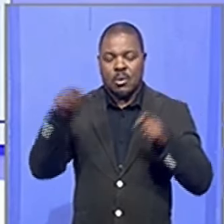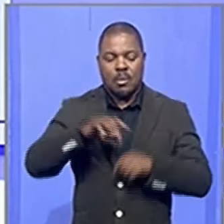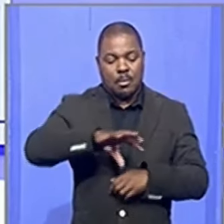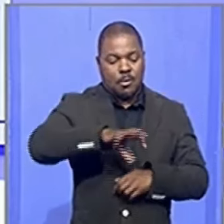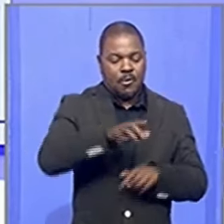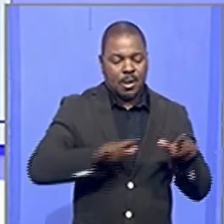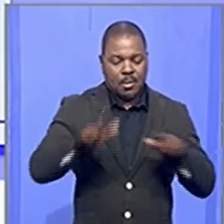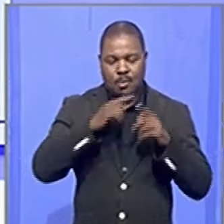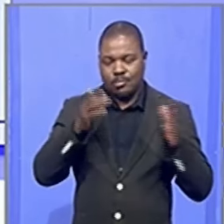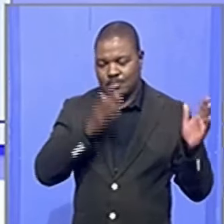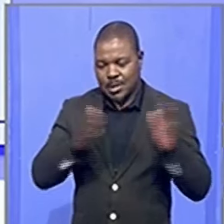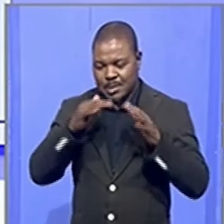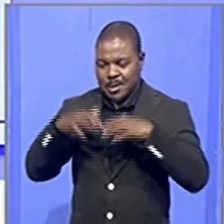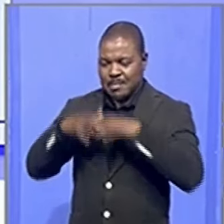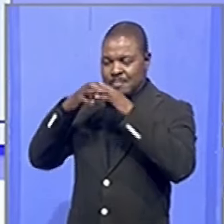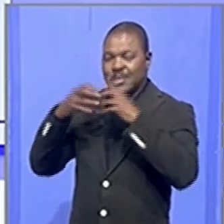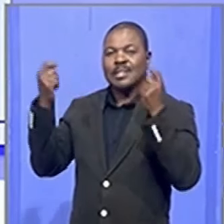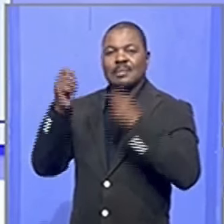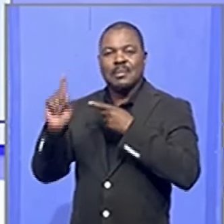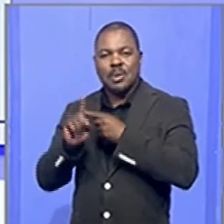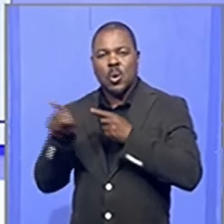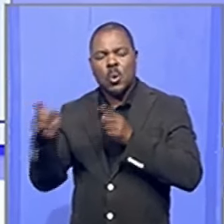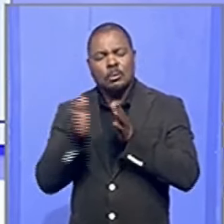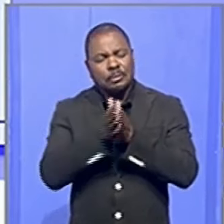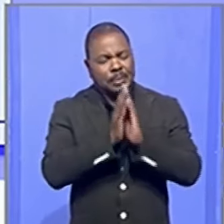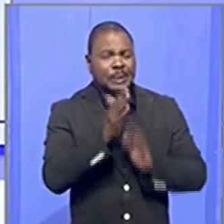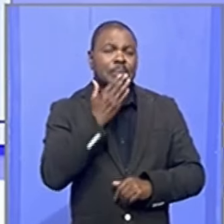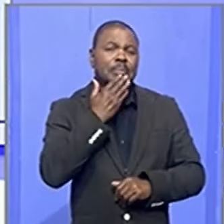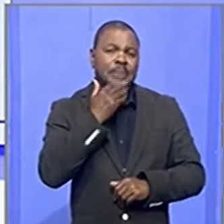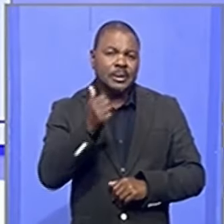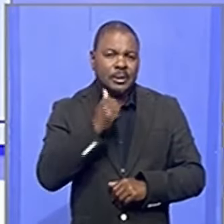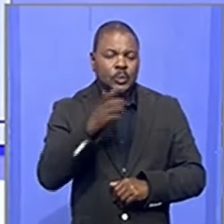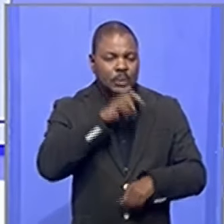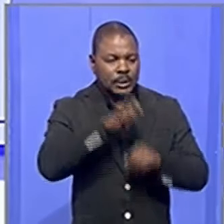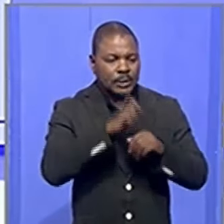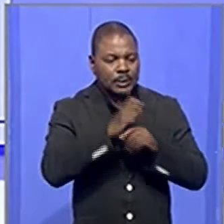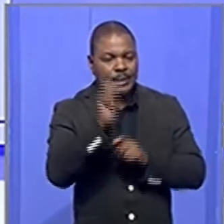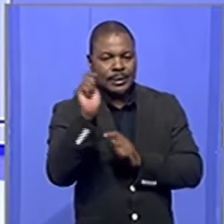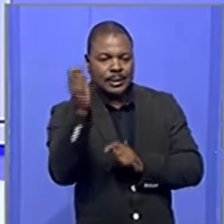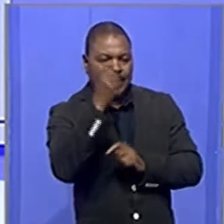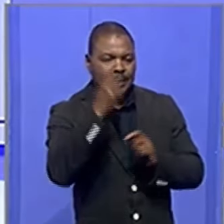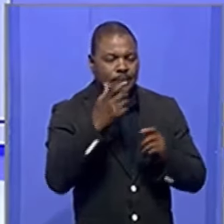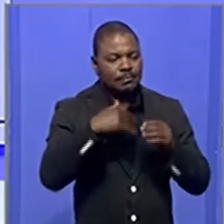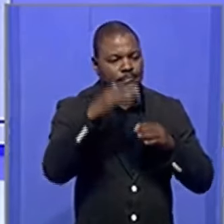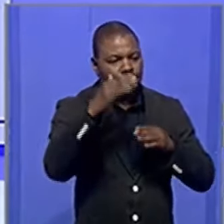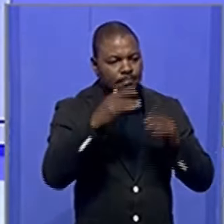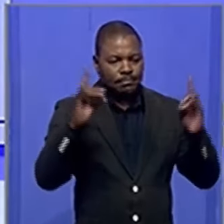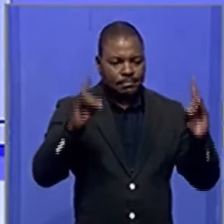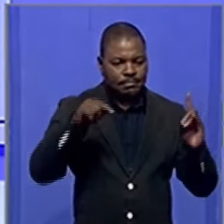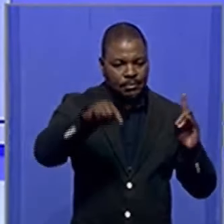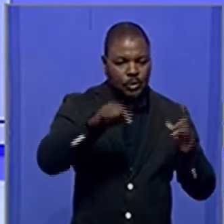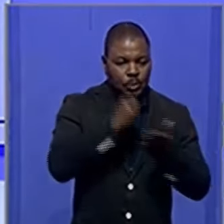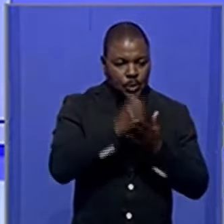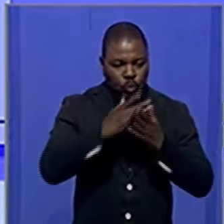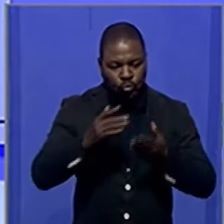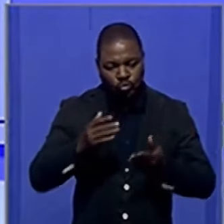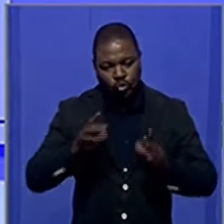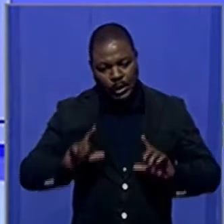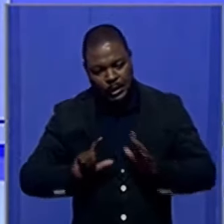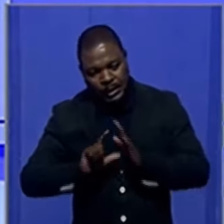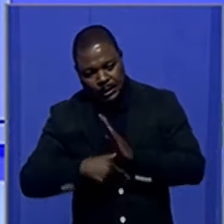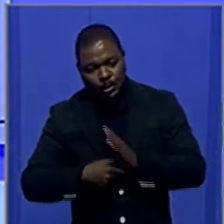province ya Limpopo. Monjane o dirile kgoeletšo ya gore go agwe mabala a tennis go dumelela bana bao ba phelago ka bogolofadi go